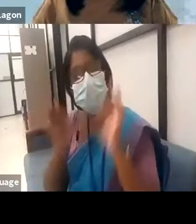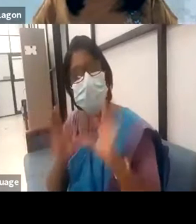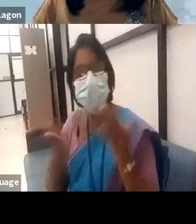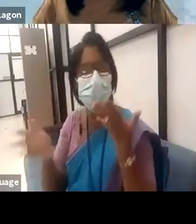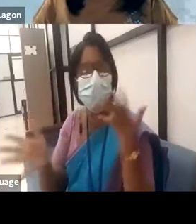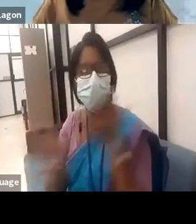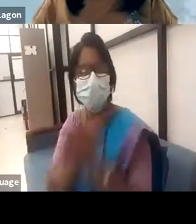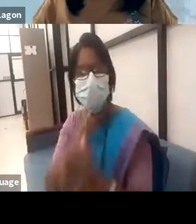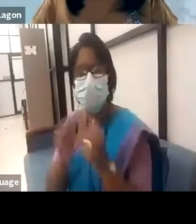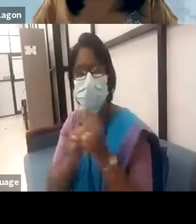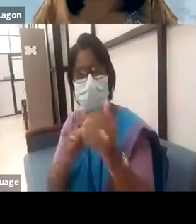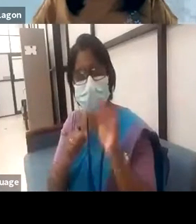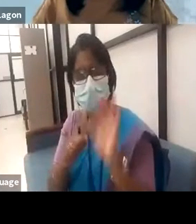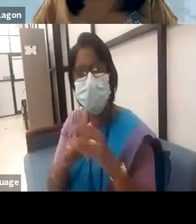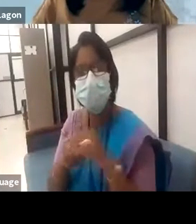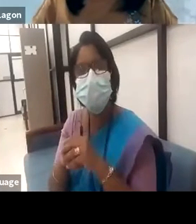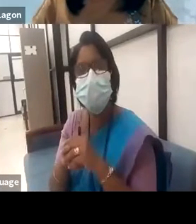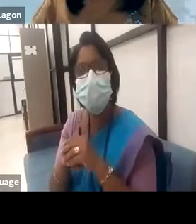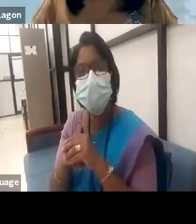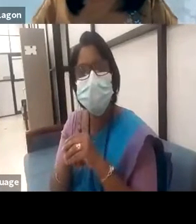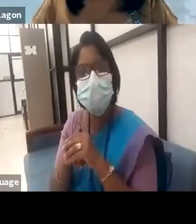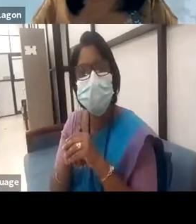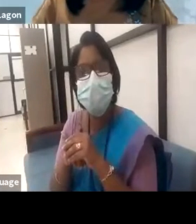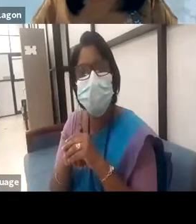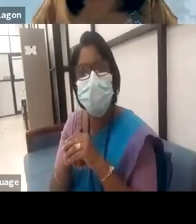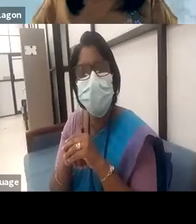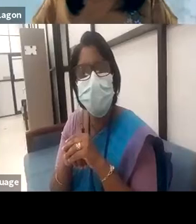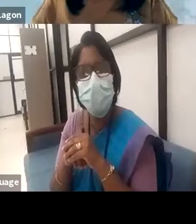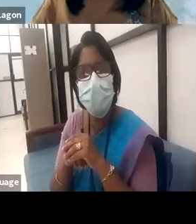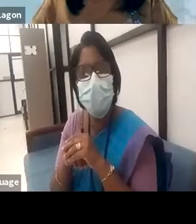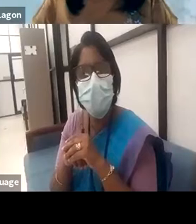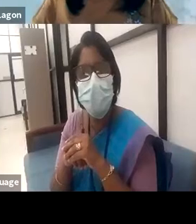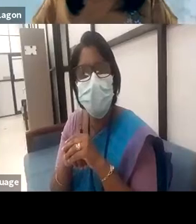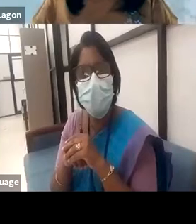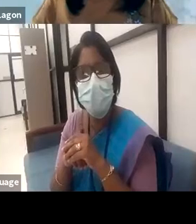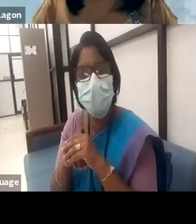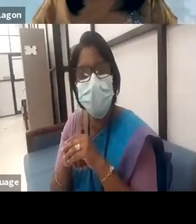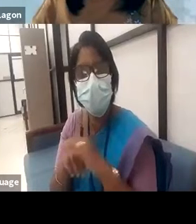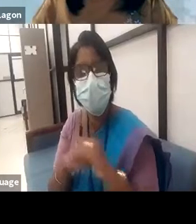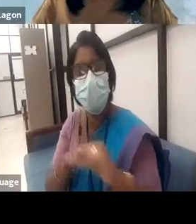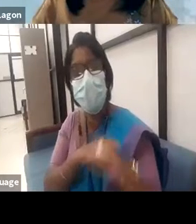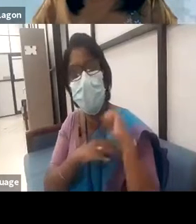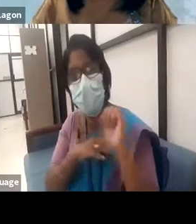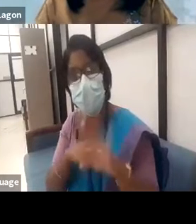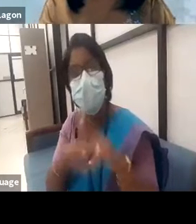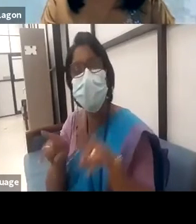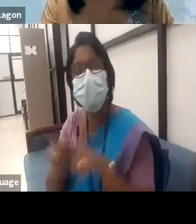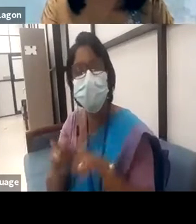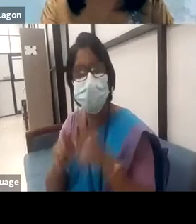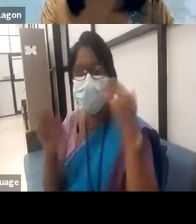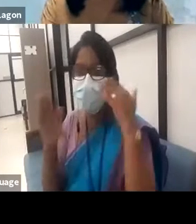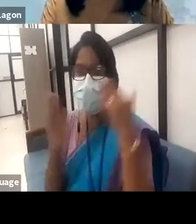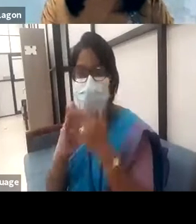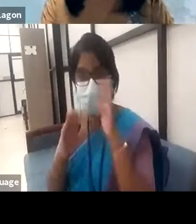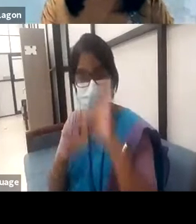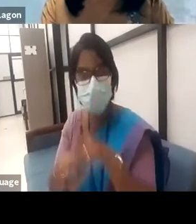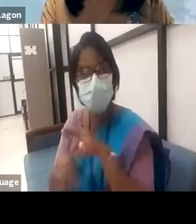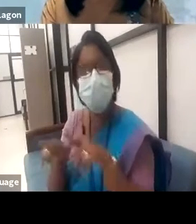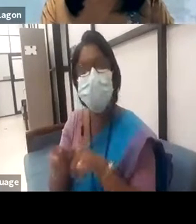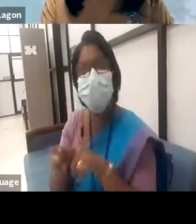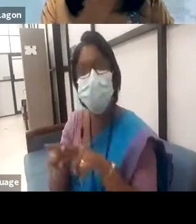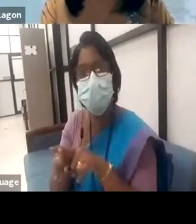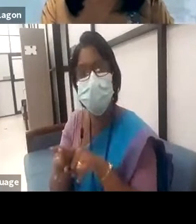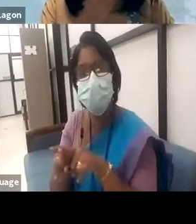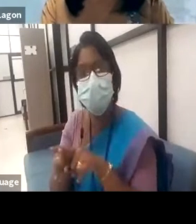lack of empowerment and the subject of